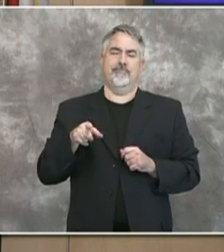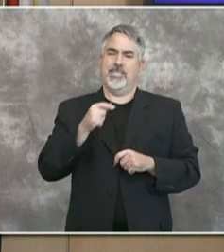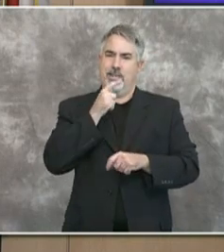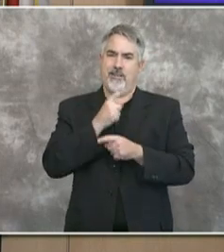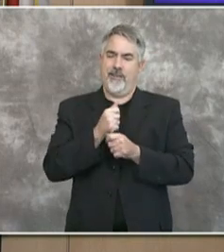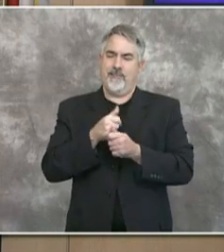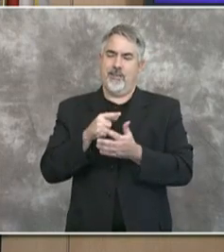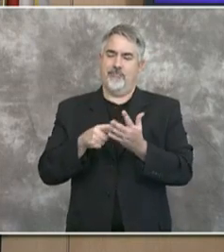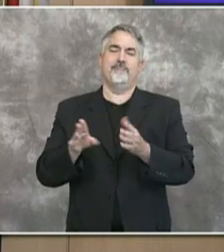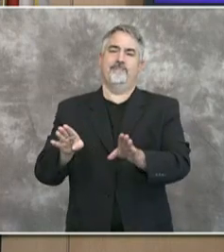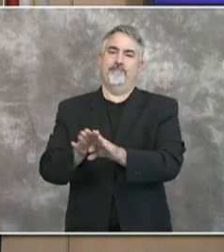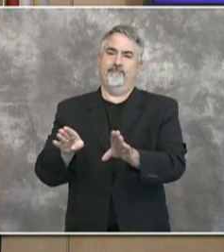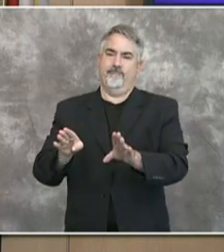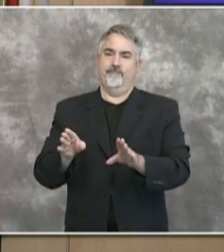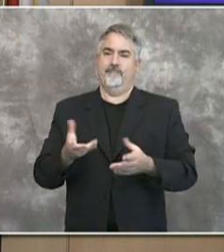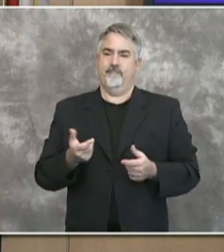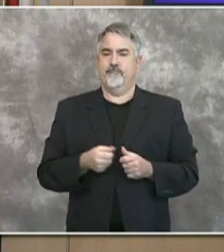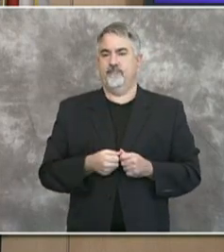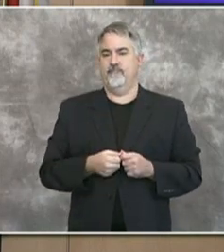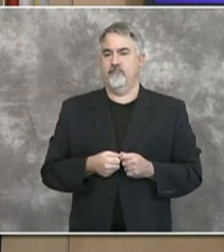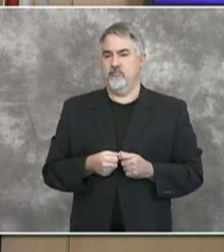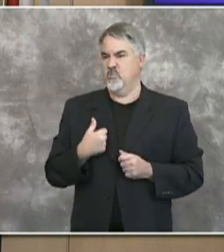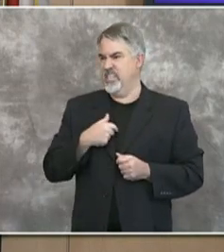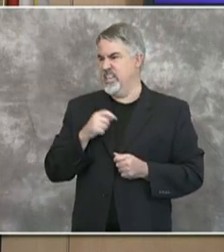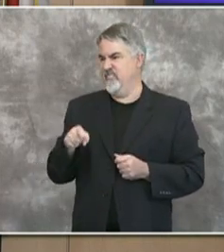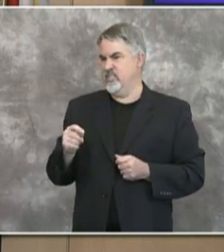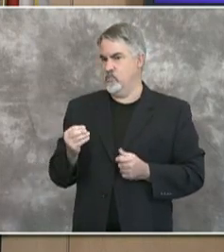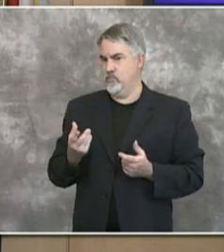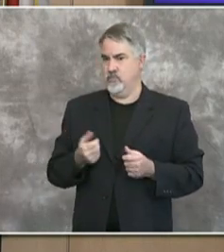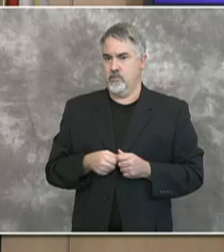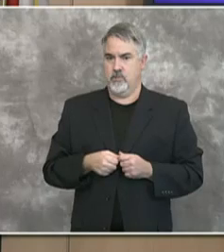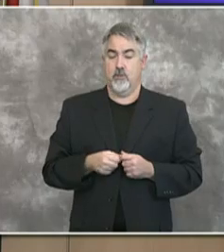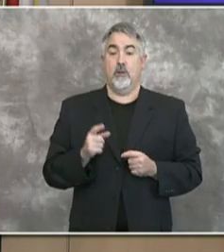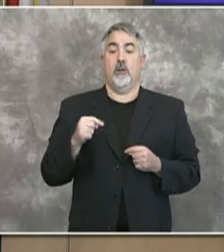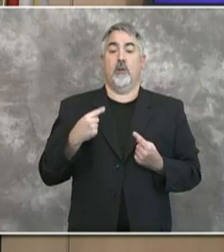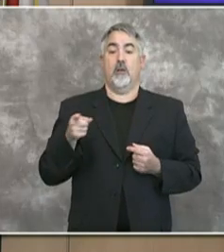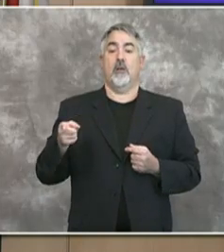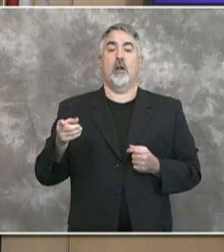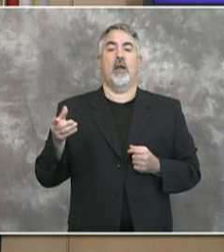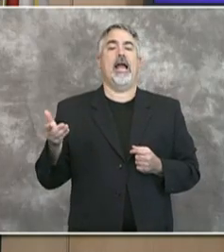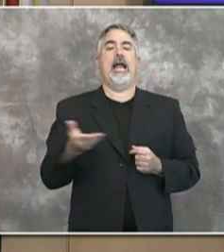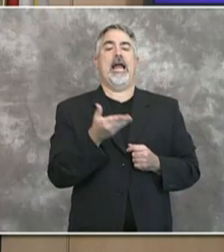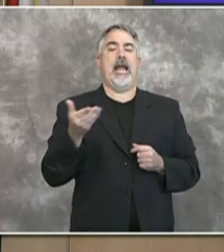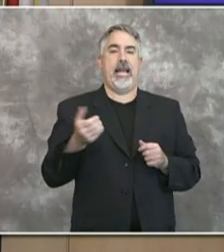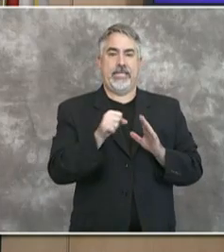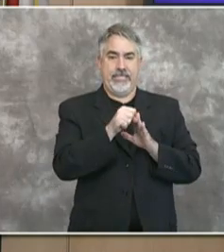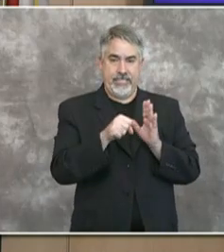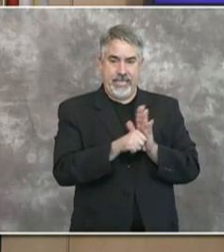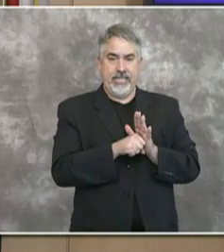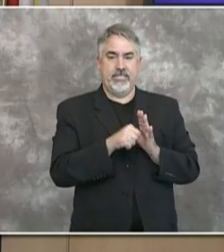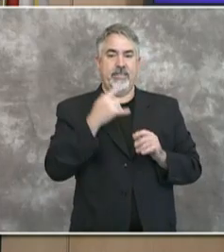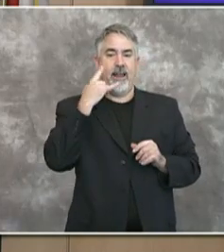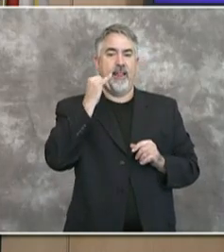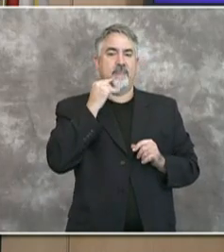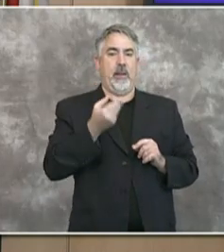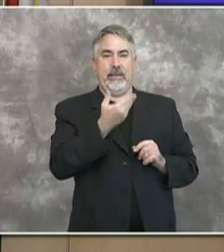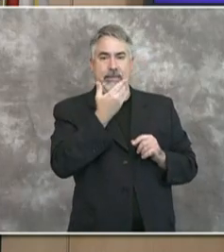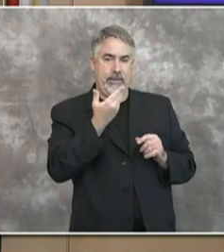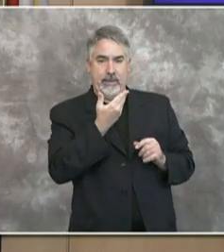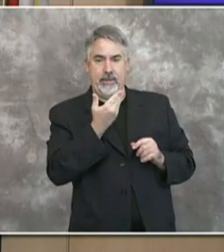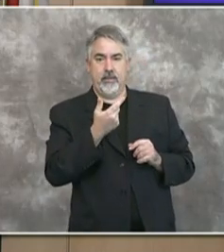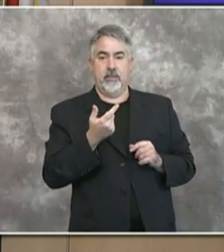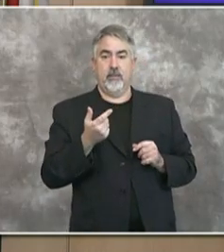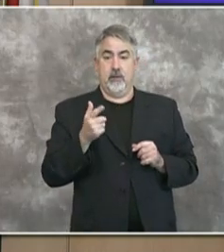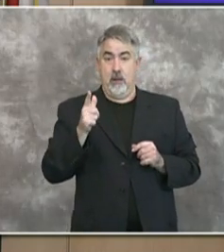activities. Since that time, they have submitted some paperwork to the state of California, and Laboratory Field Services